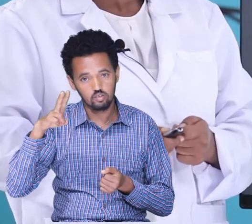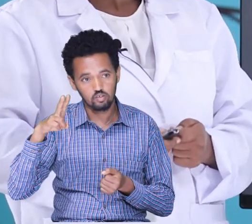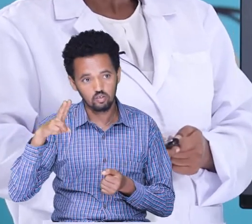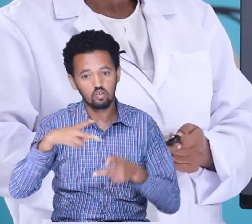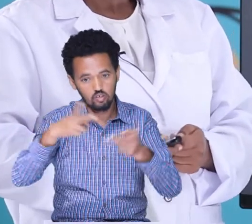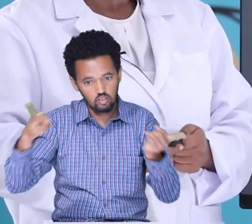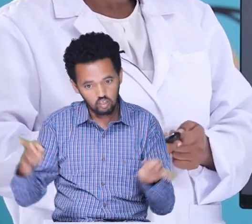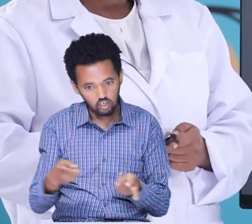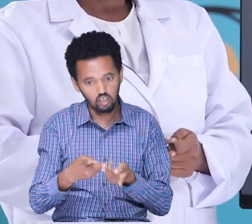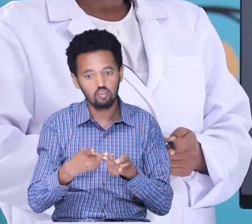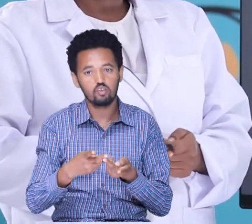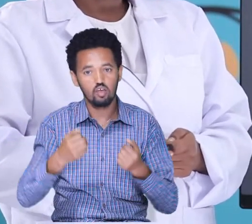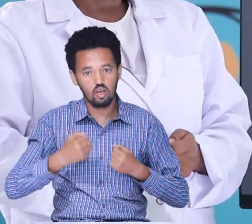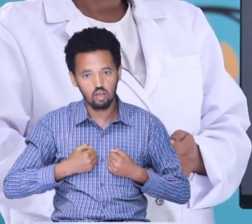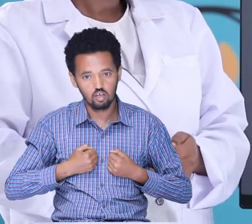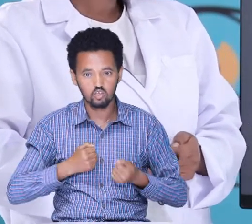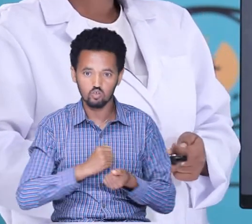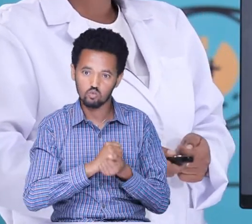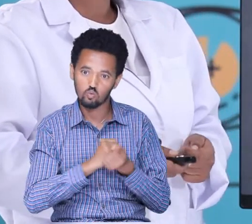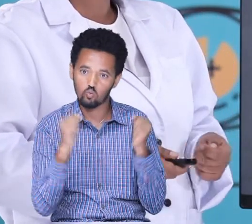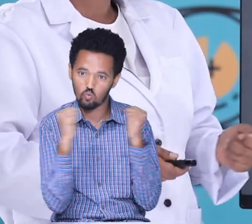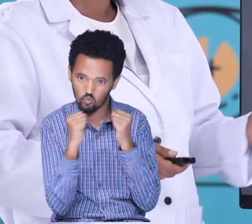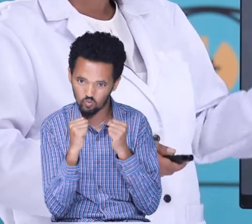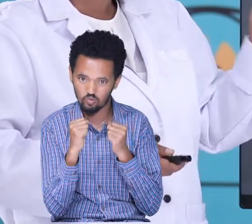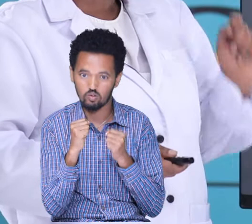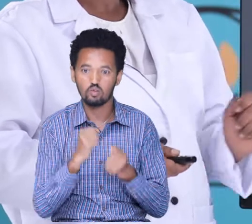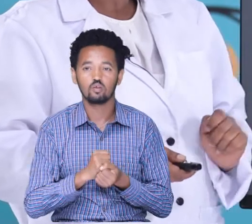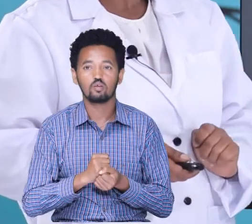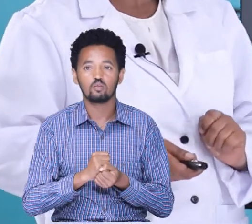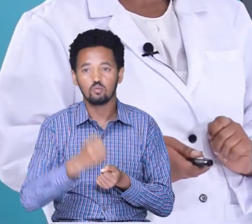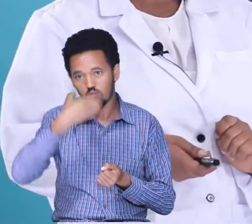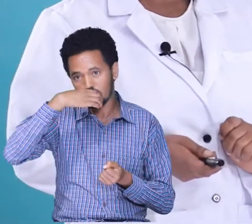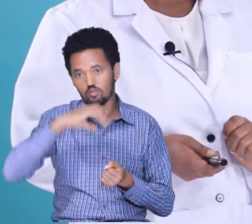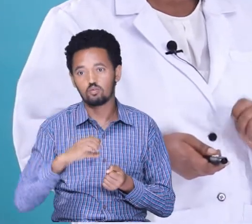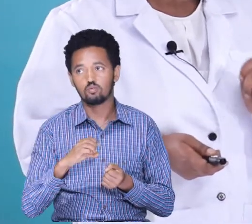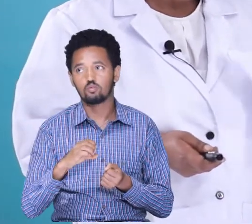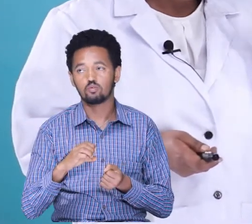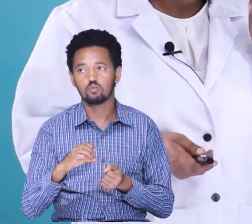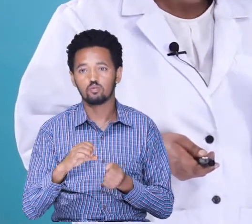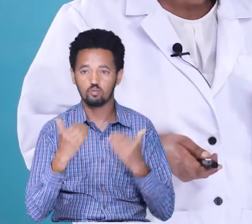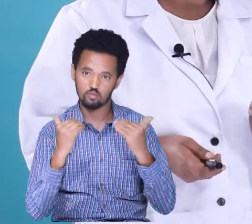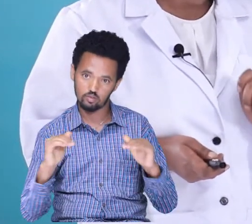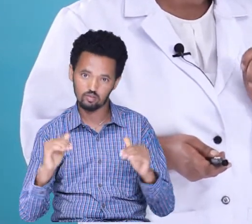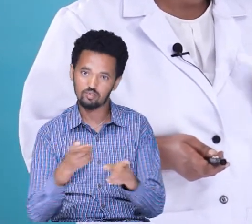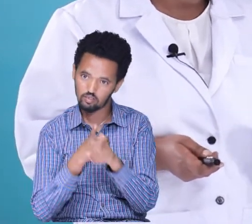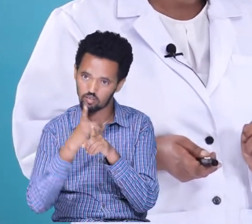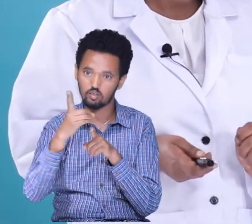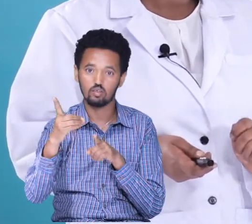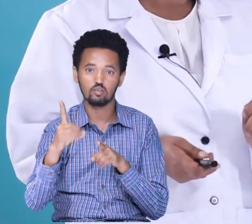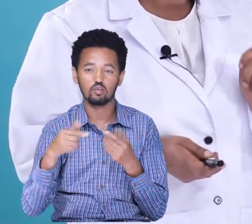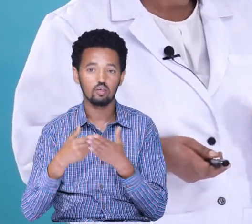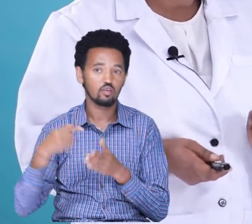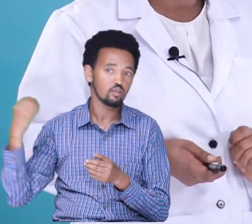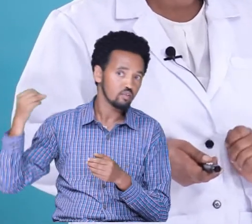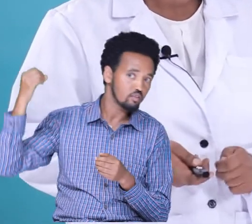has cool temperature. The atmosphere is not directly heated by the sun,